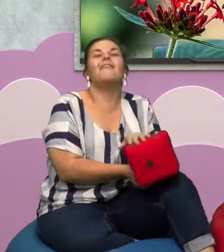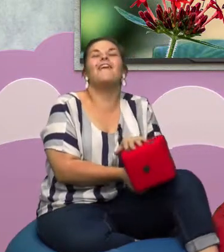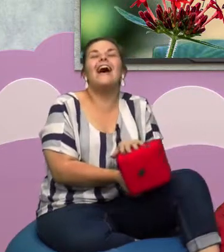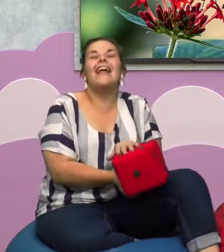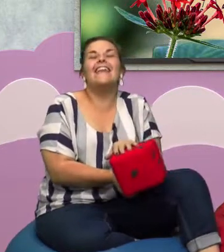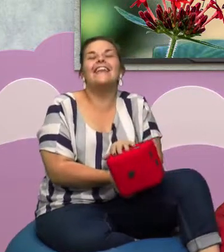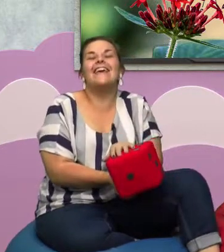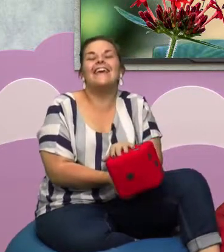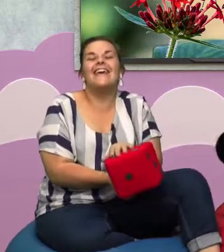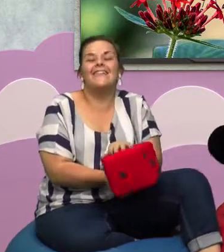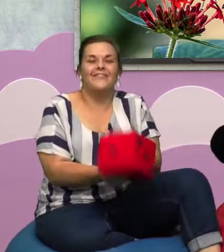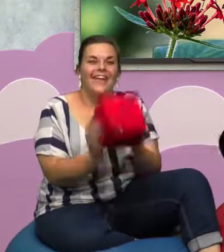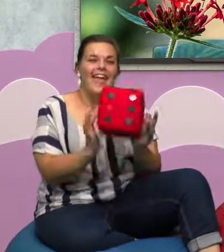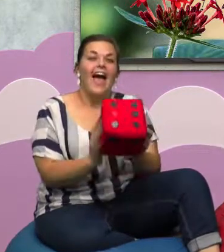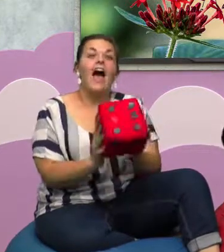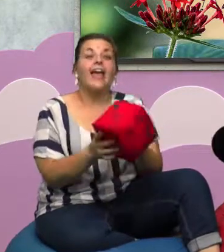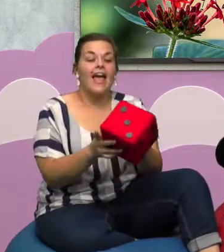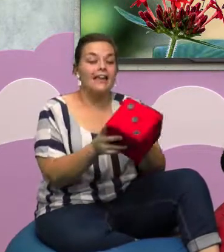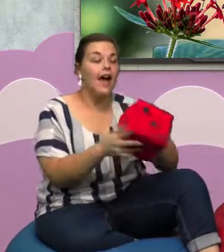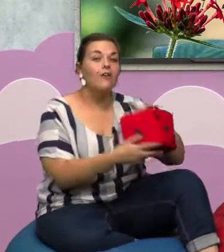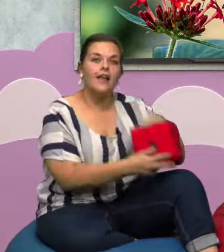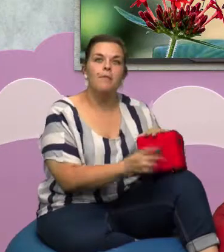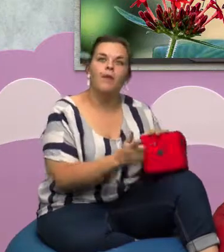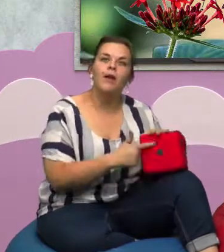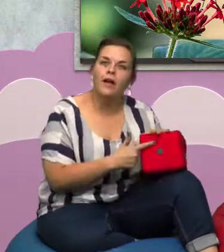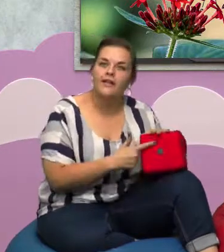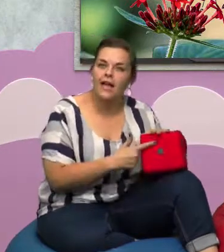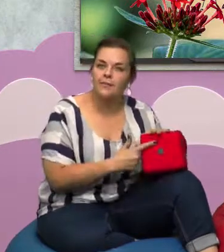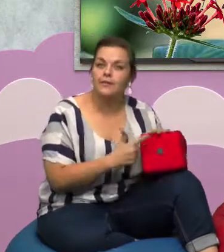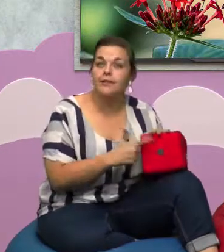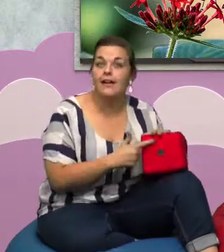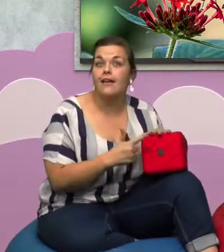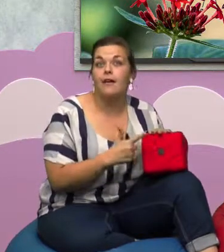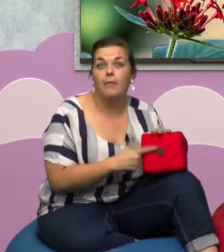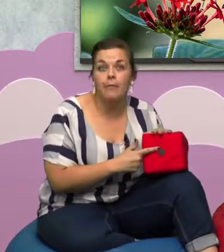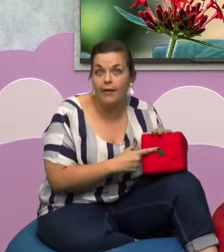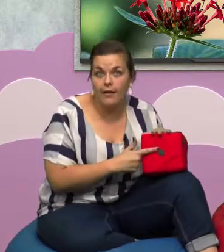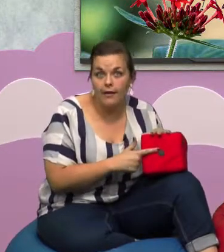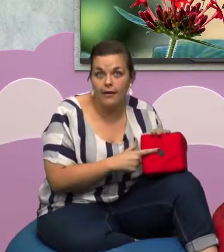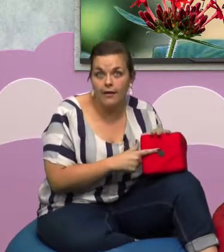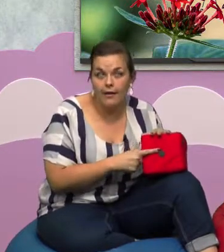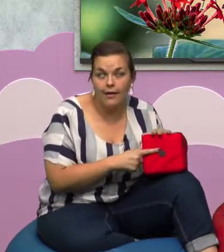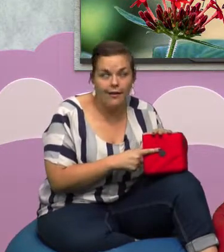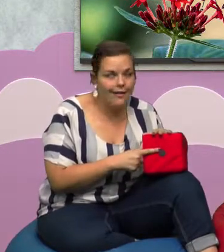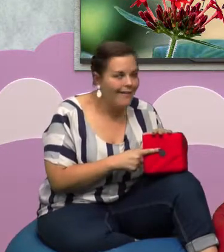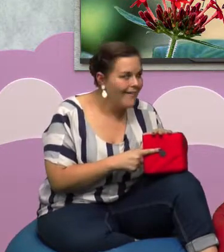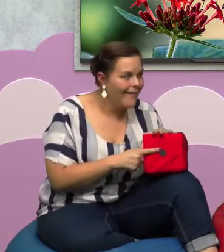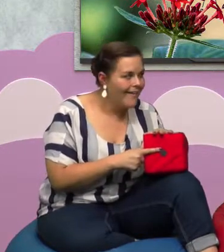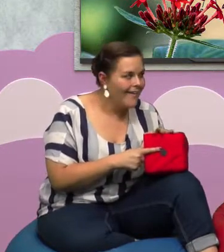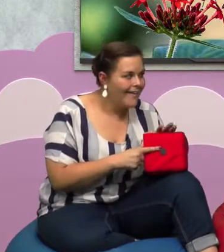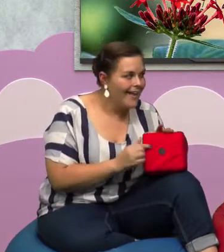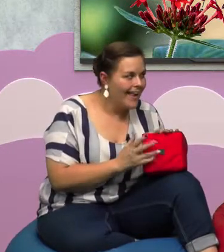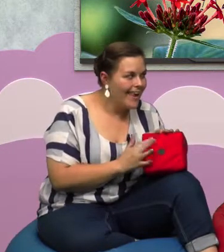Yeah, honey. Okay, and now name 1 wild animal you get in Namibia.